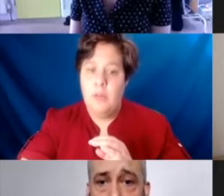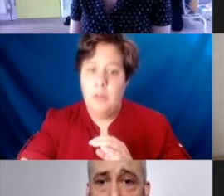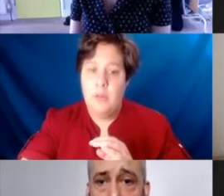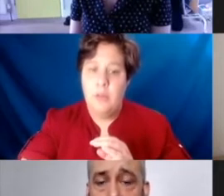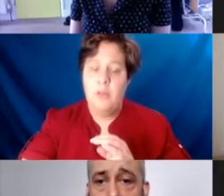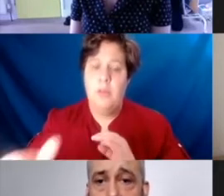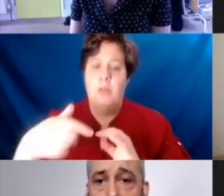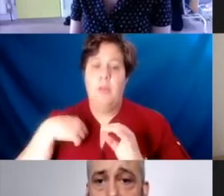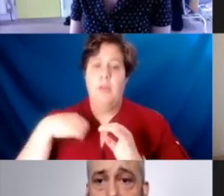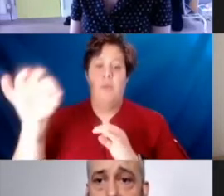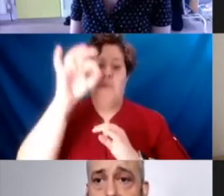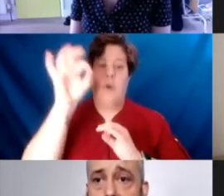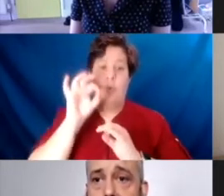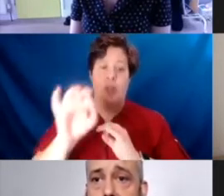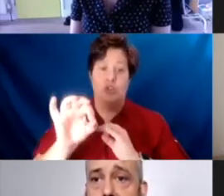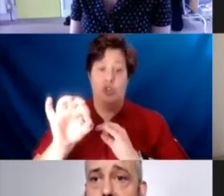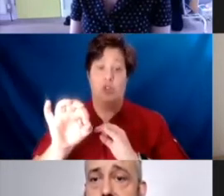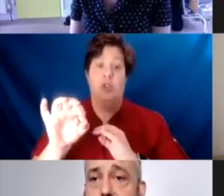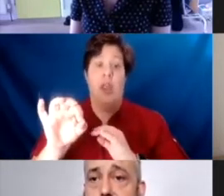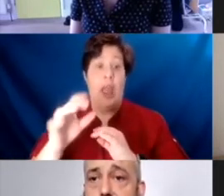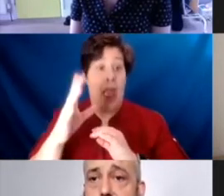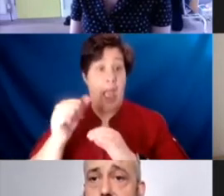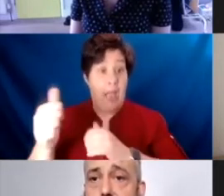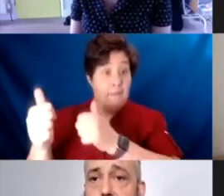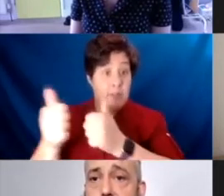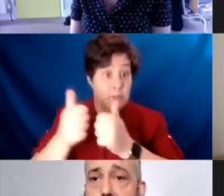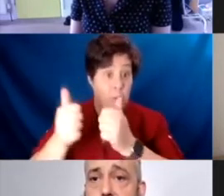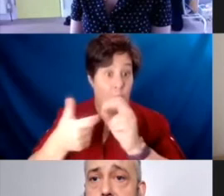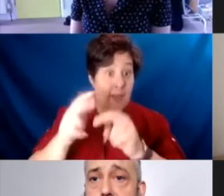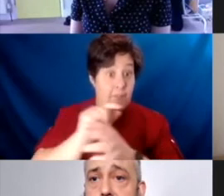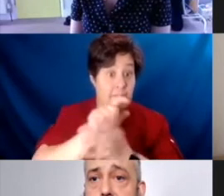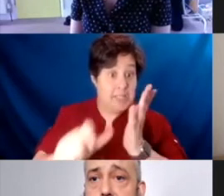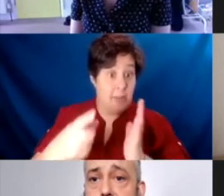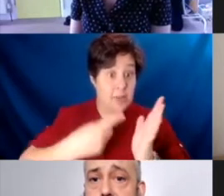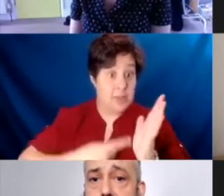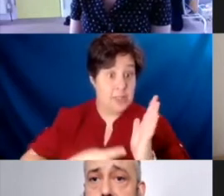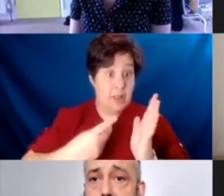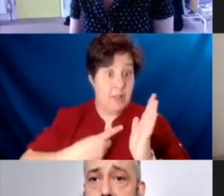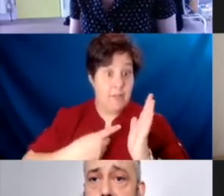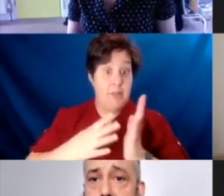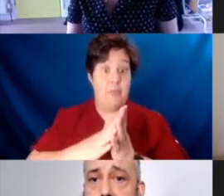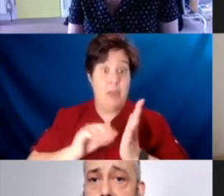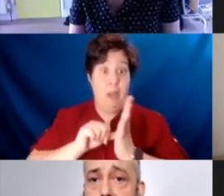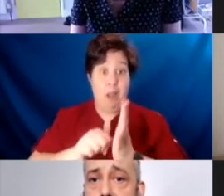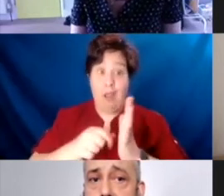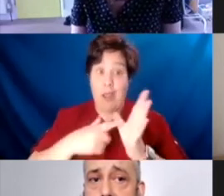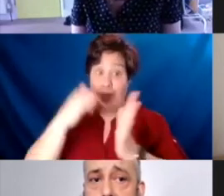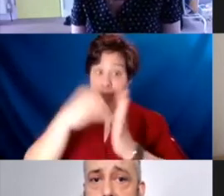question, two questions. Is there support if you have a disability and it's difficult to fill out